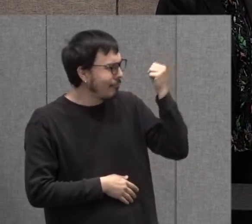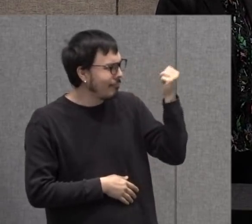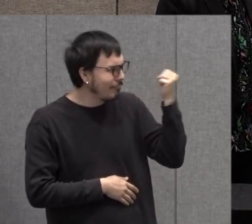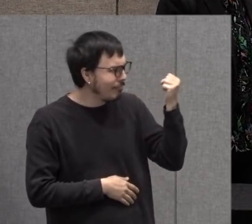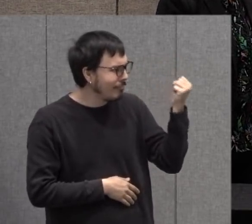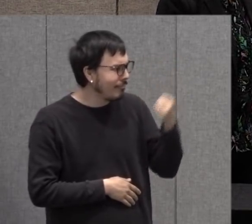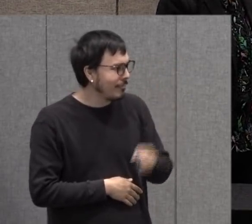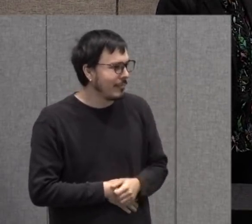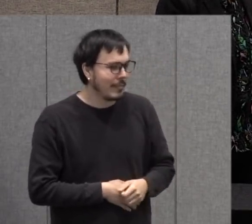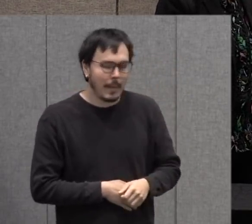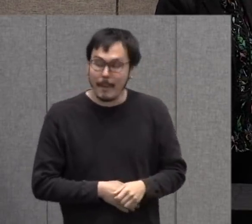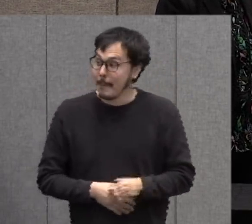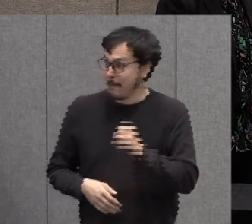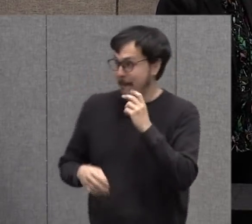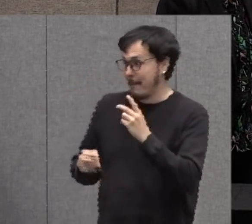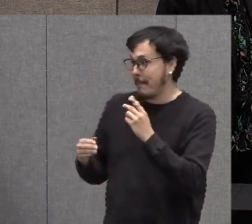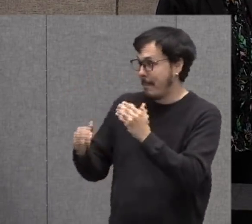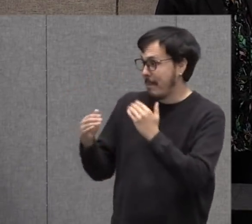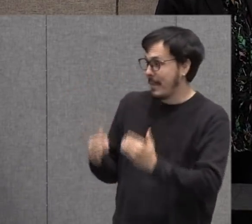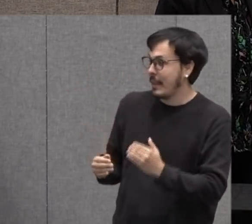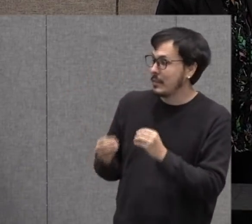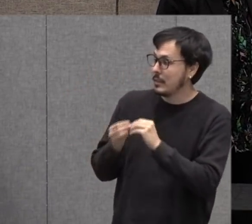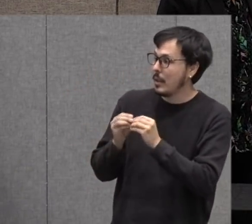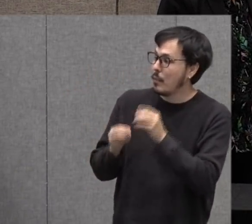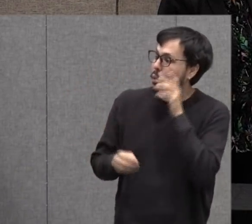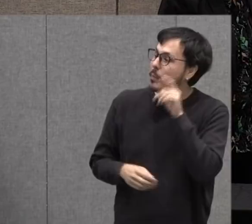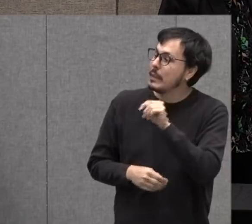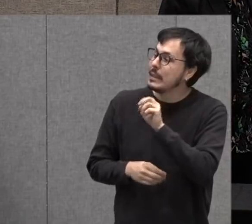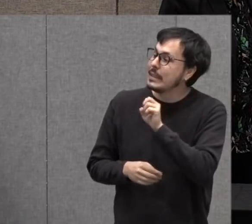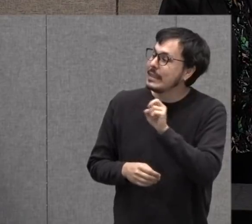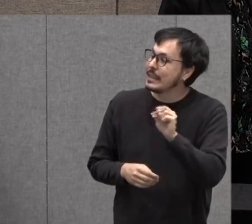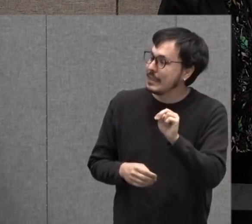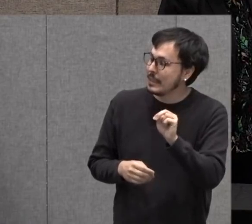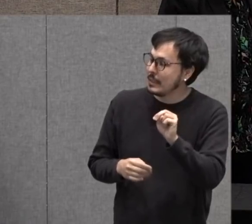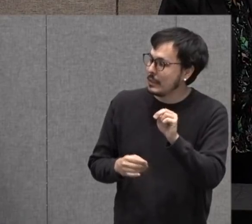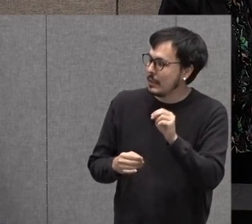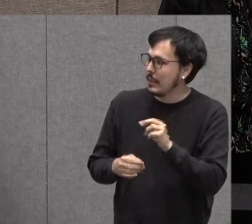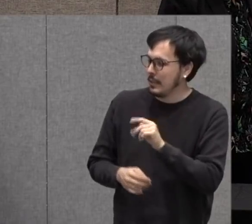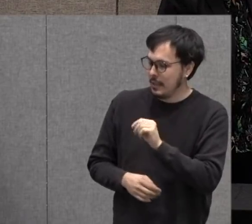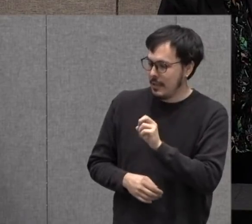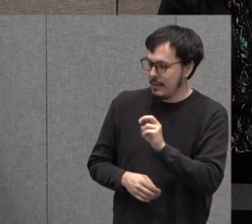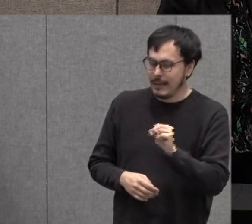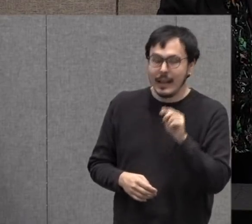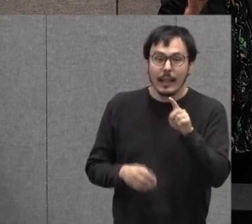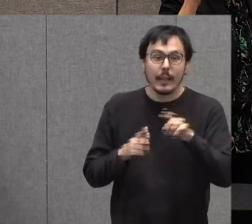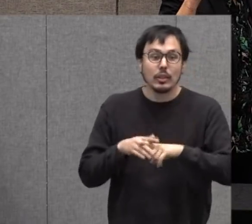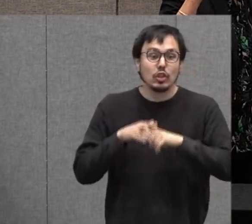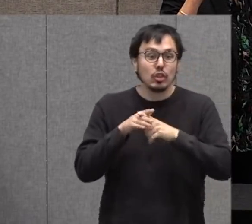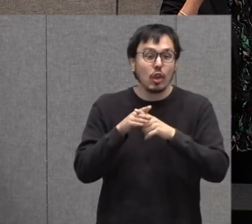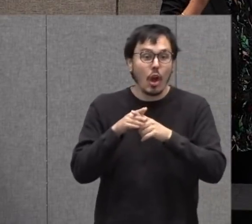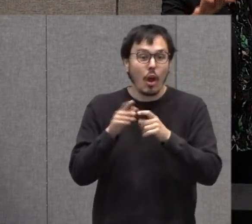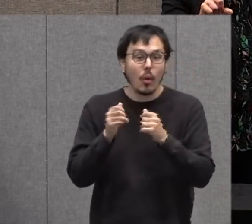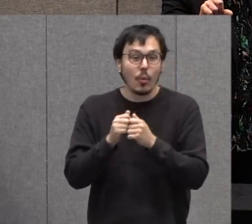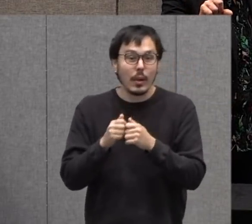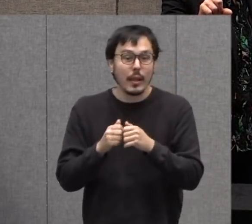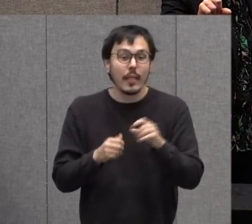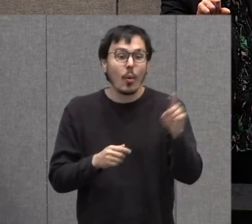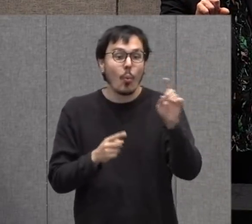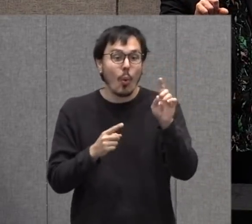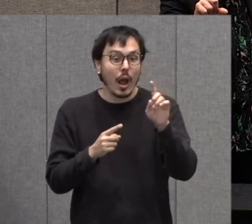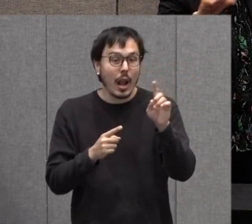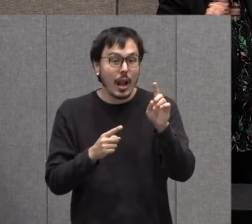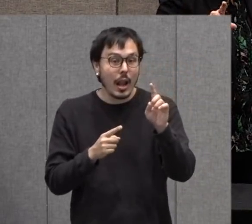Good. Our next one's going to be a teen number. A teen. All teen numbers start with a